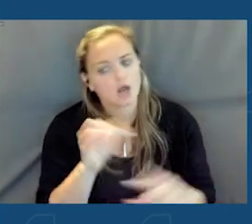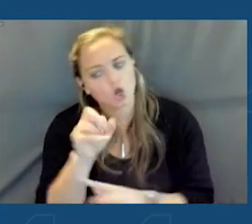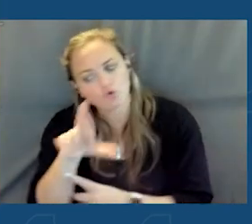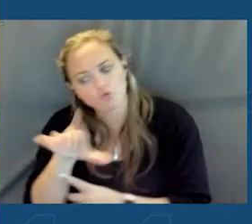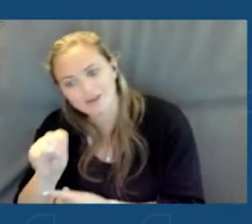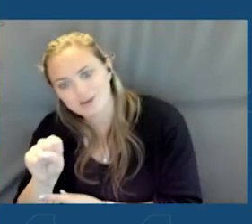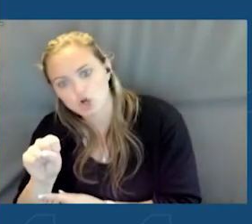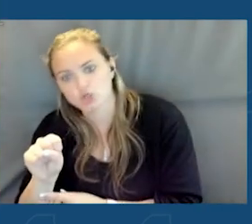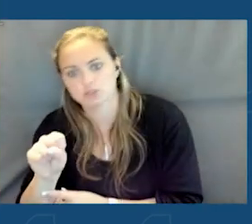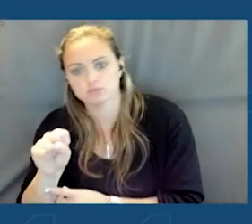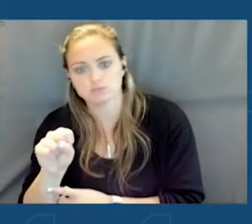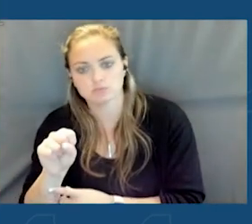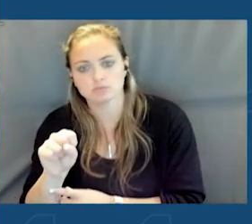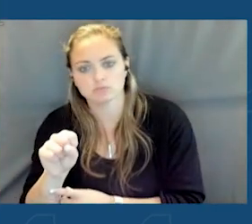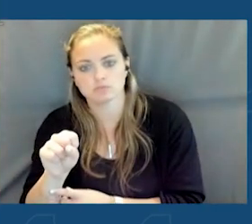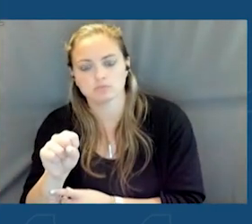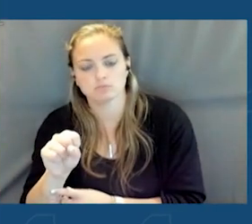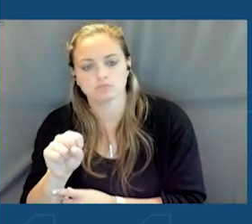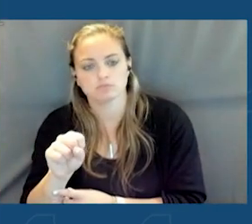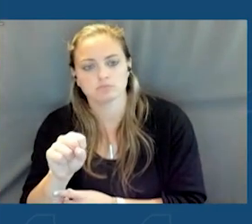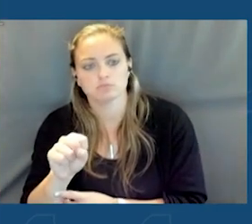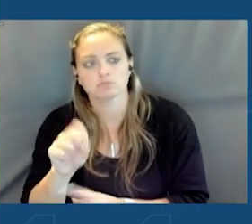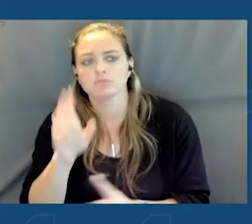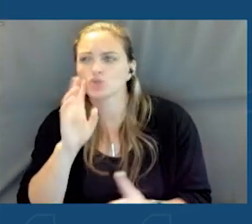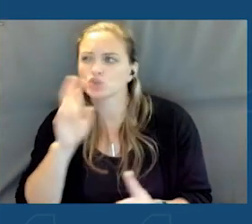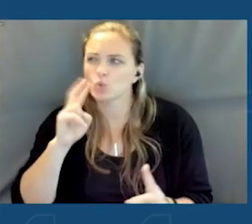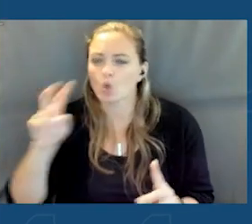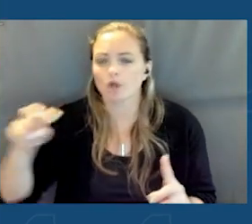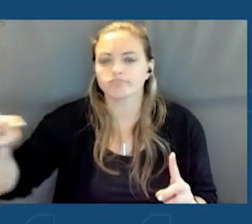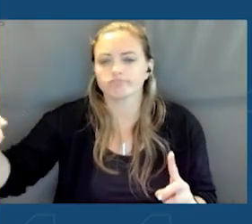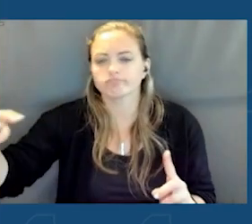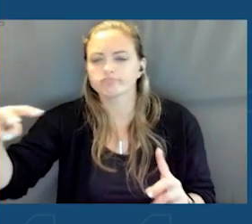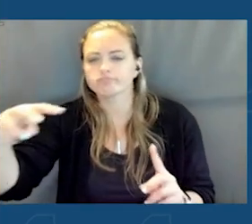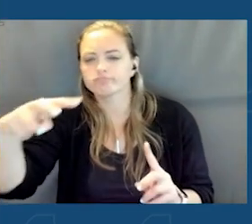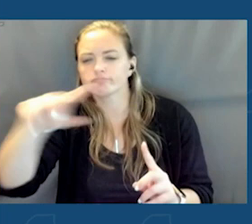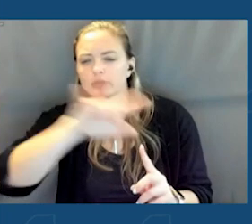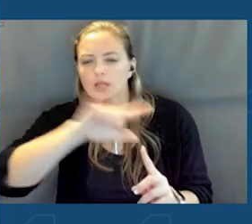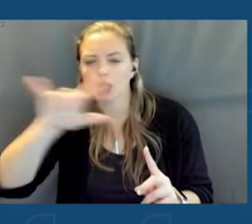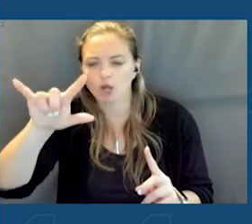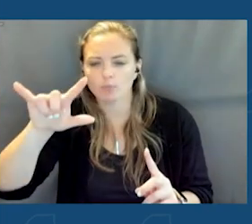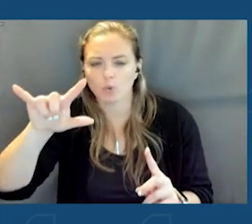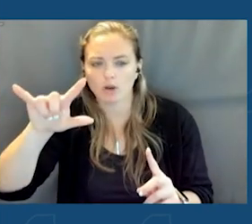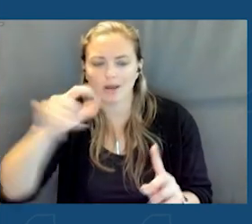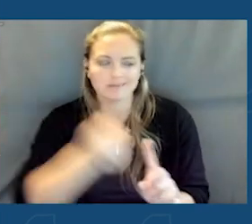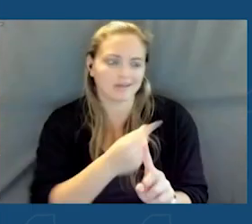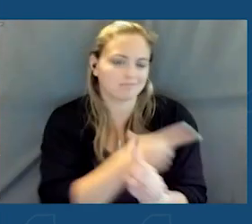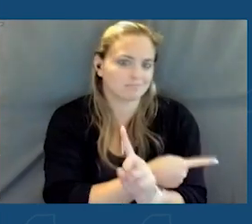county. You look on the outskirts of this airport, as I digress from my notes, thank you, staff,